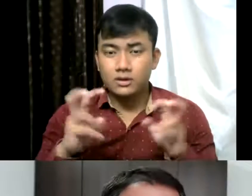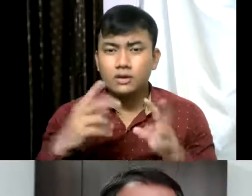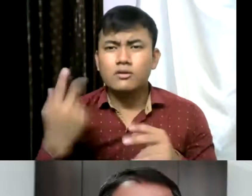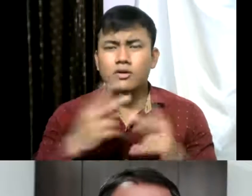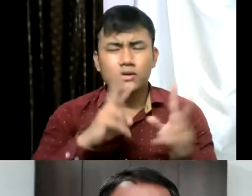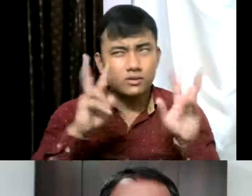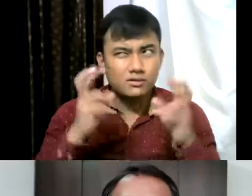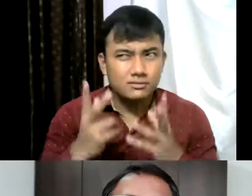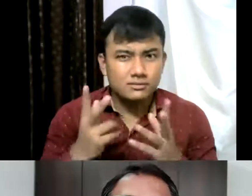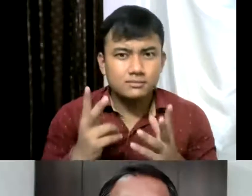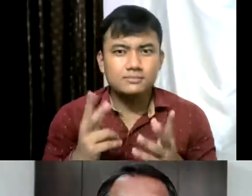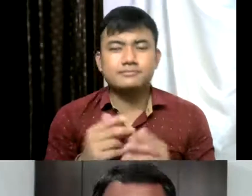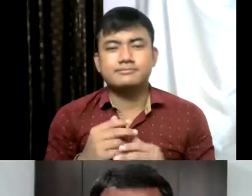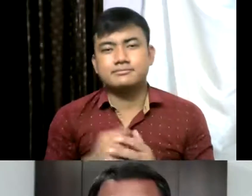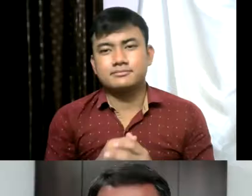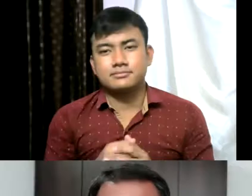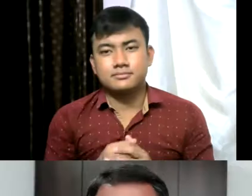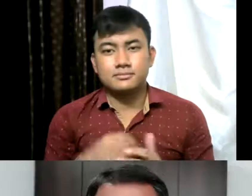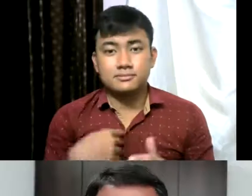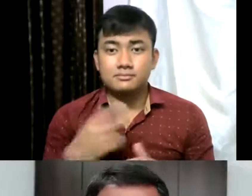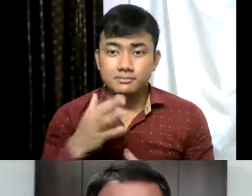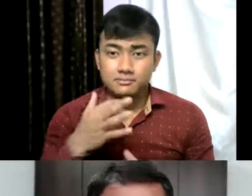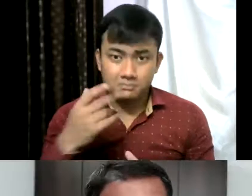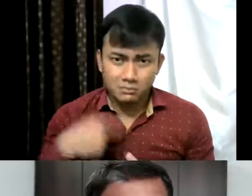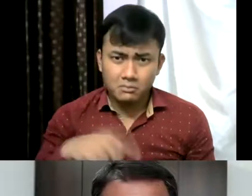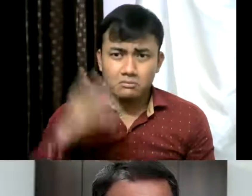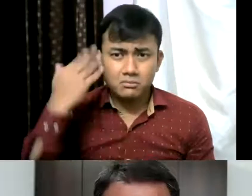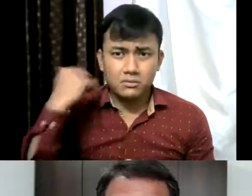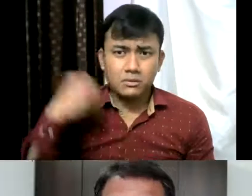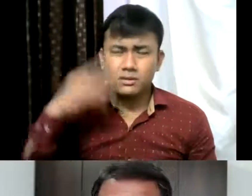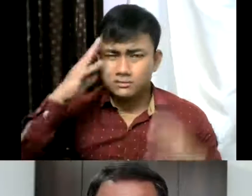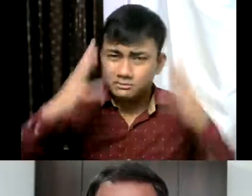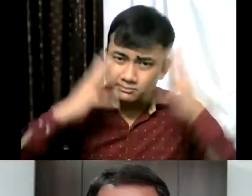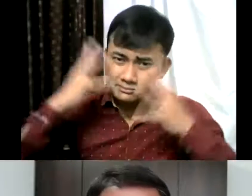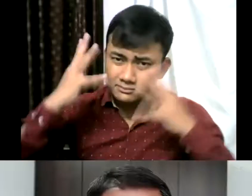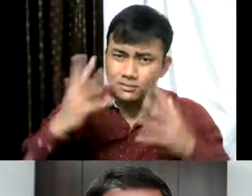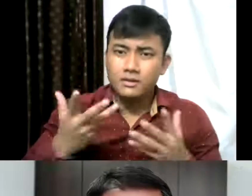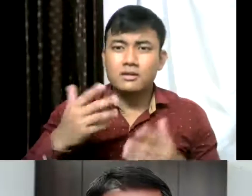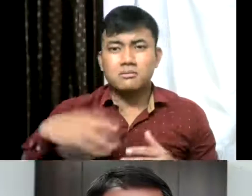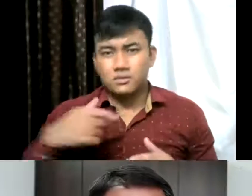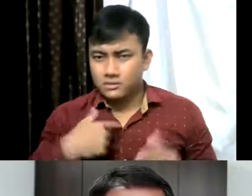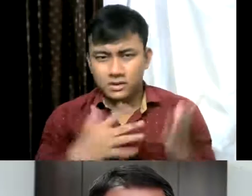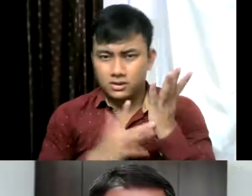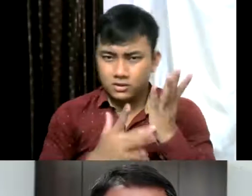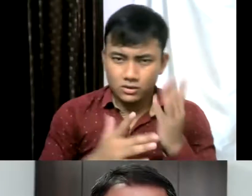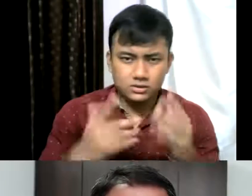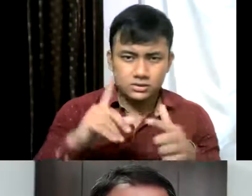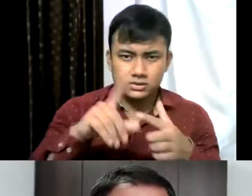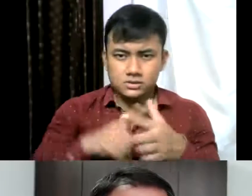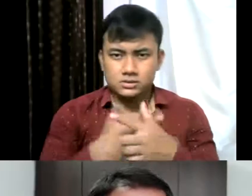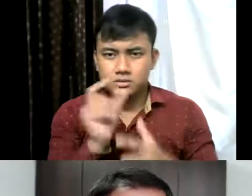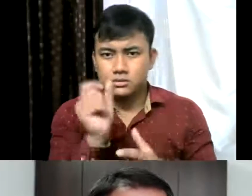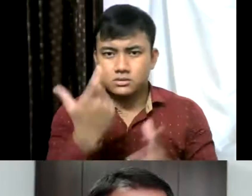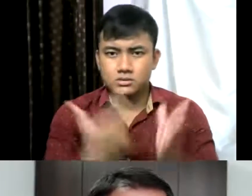webinar. I'm really worried as a technology journalist who's tracked the growth of internet and its